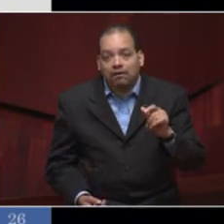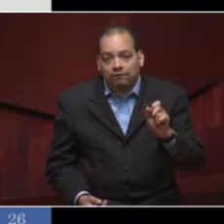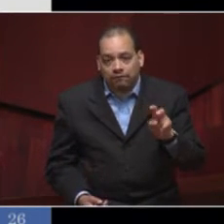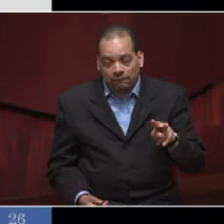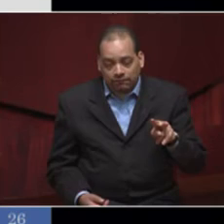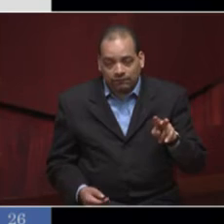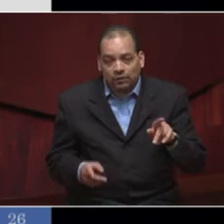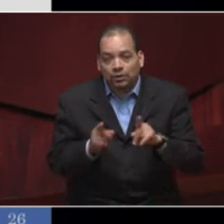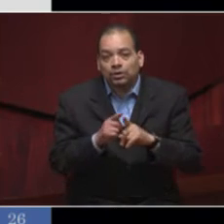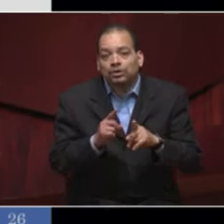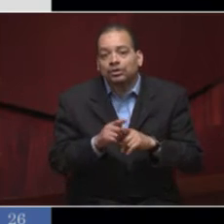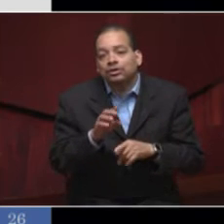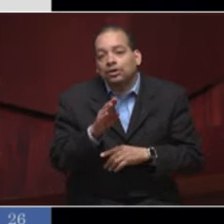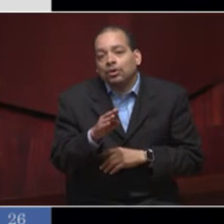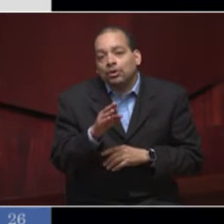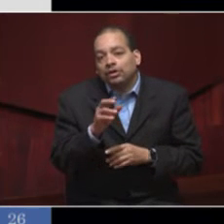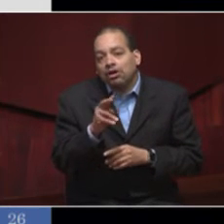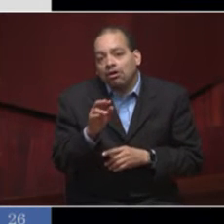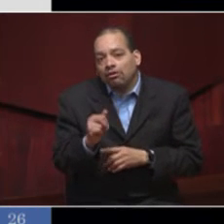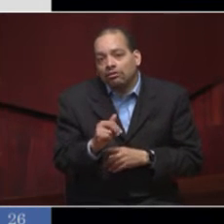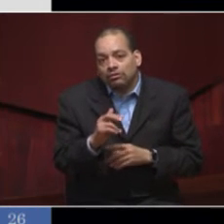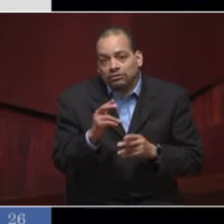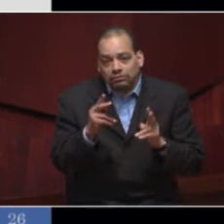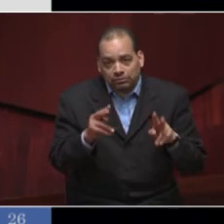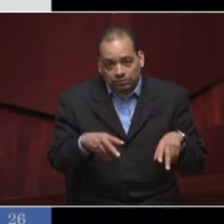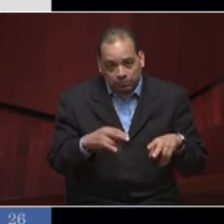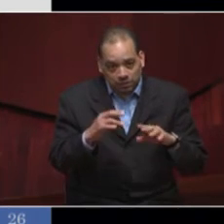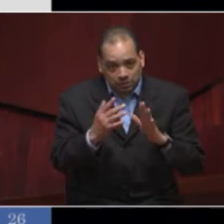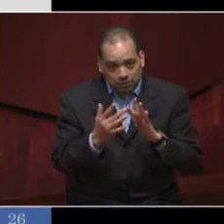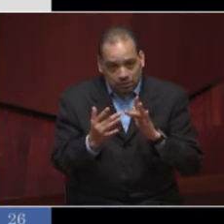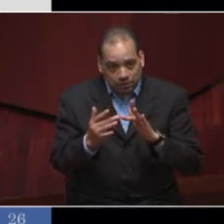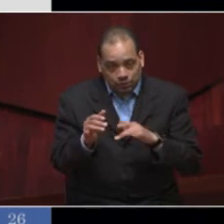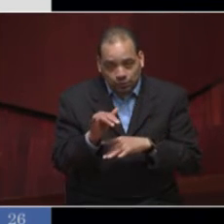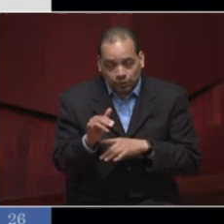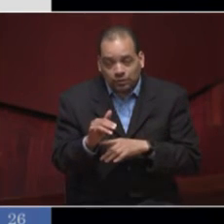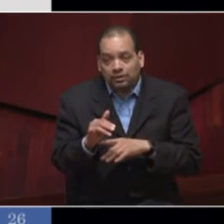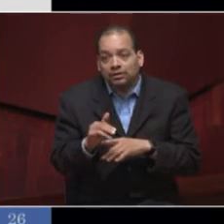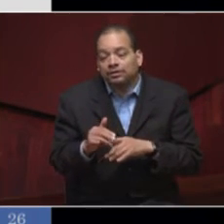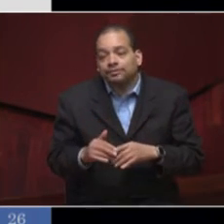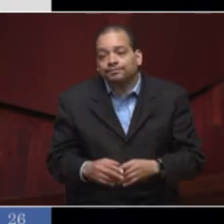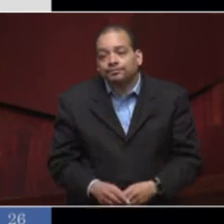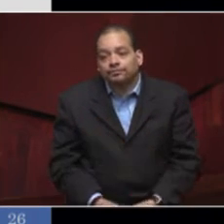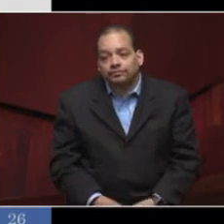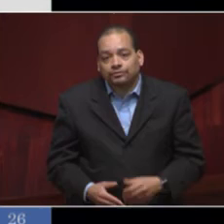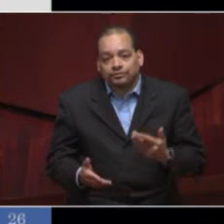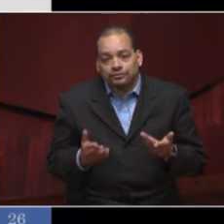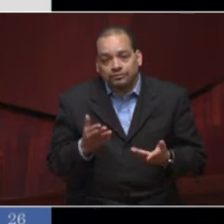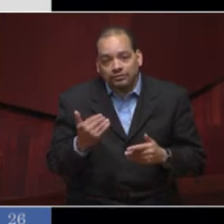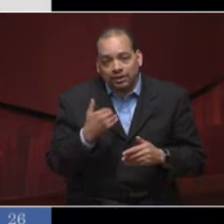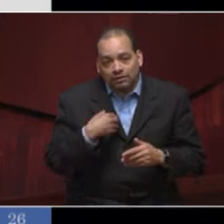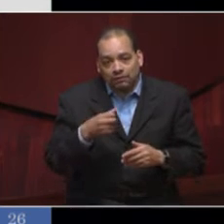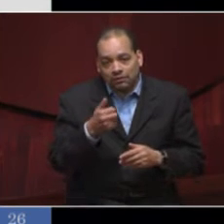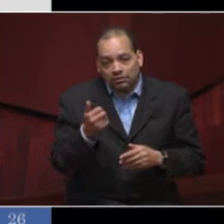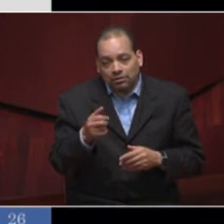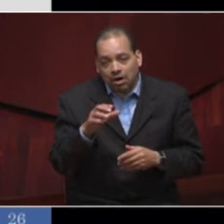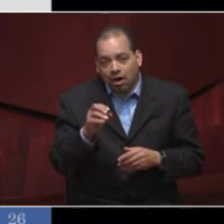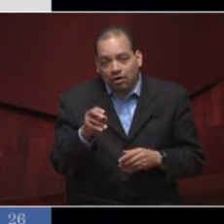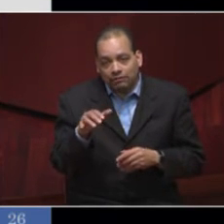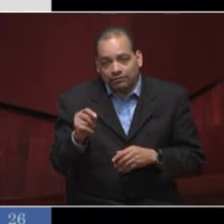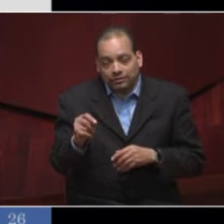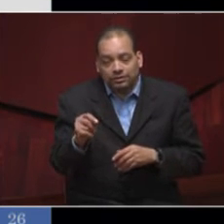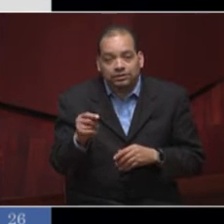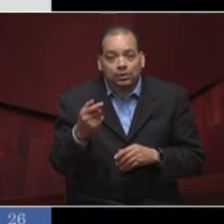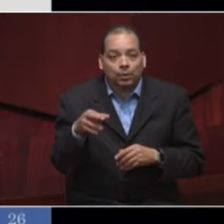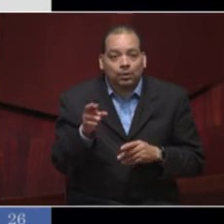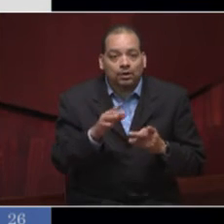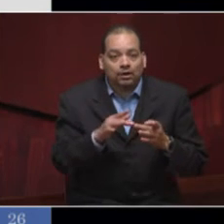if you're concerned about scheduling issues. You may have a relationship with an accessioning archivist, and you may contact